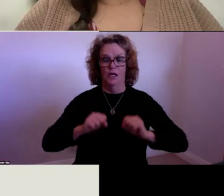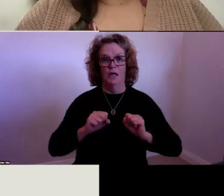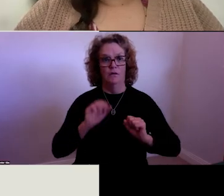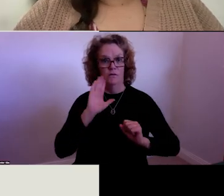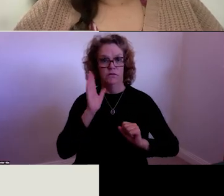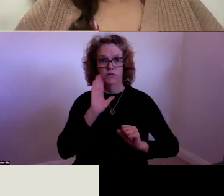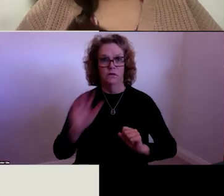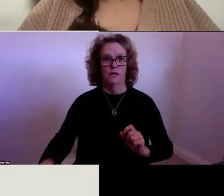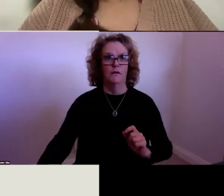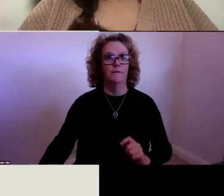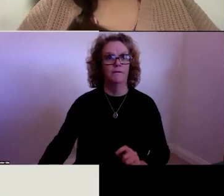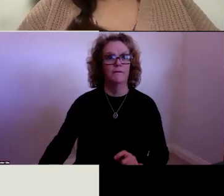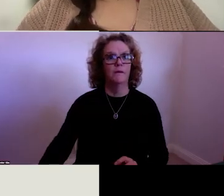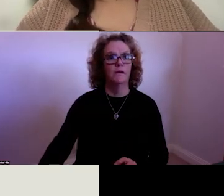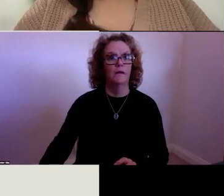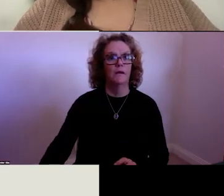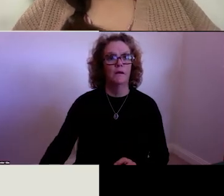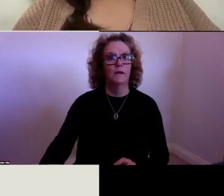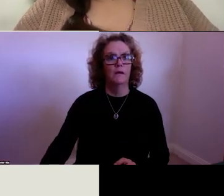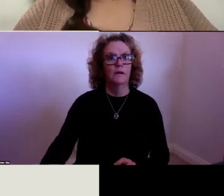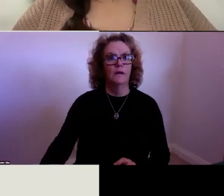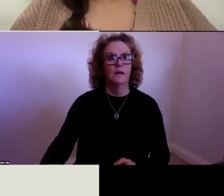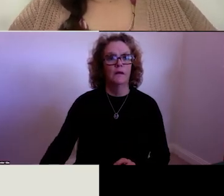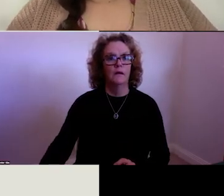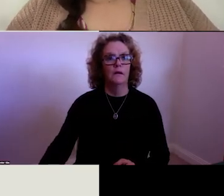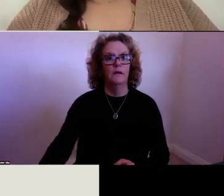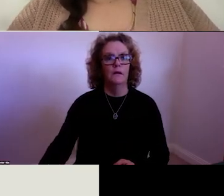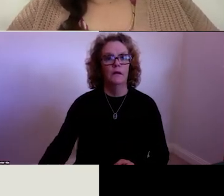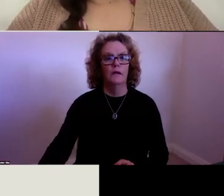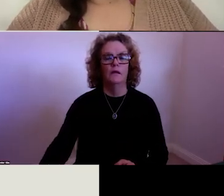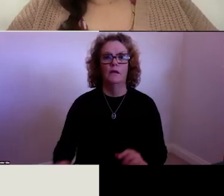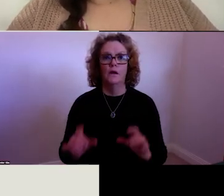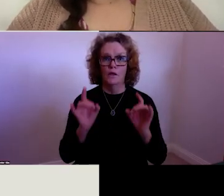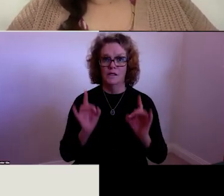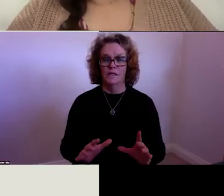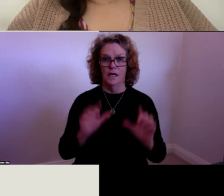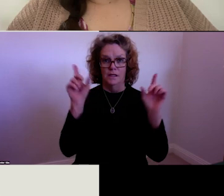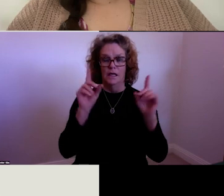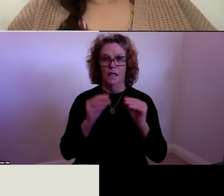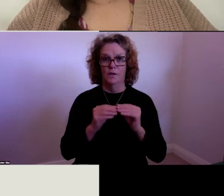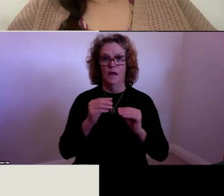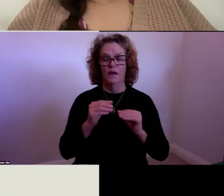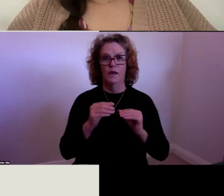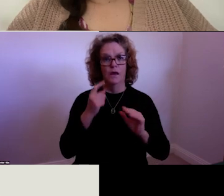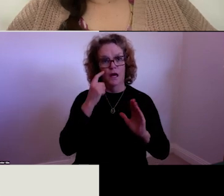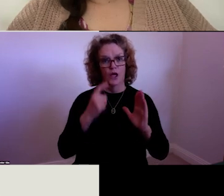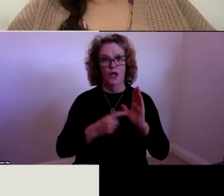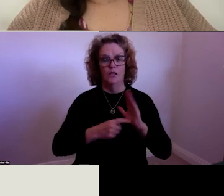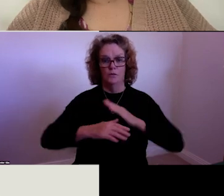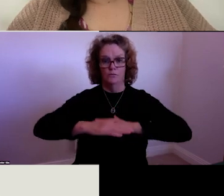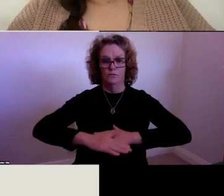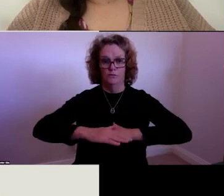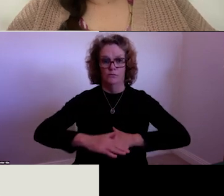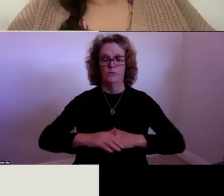We'll begin today with an acknowledgement of country. As a member of the Learn and Lead group, we respect the